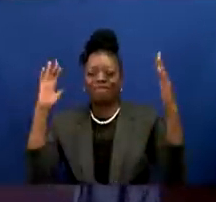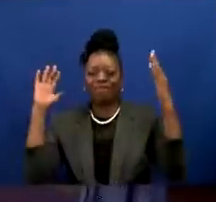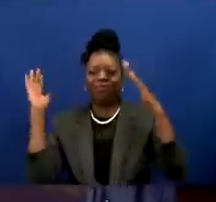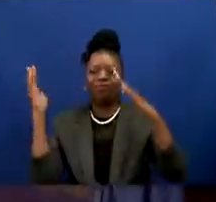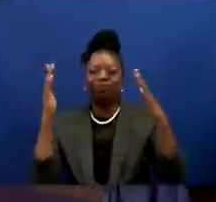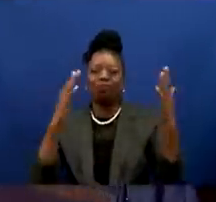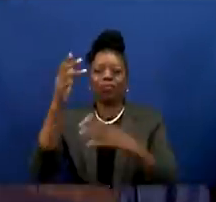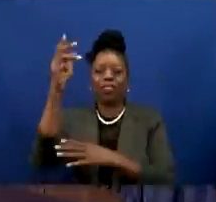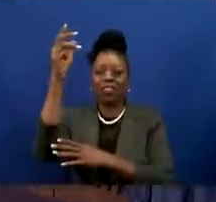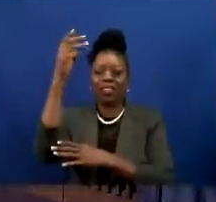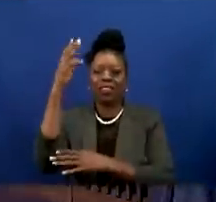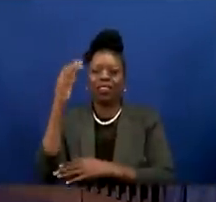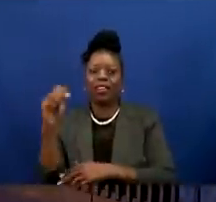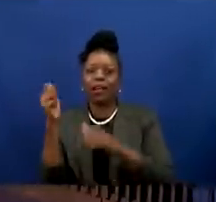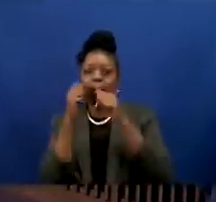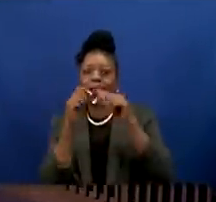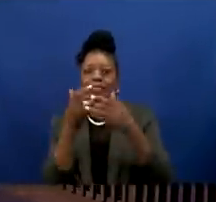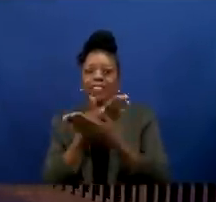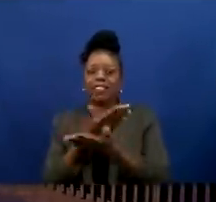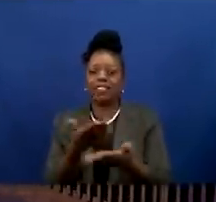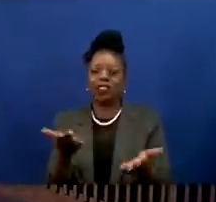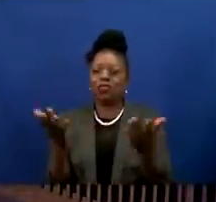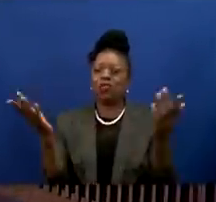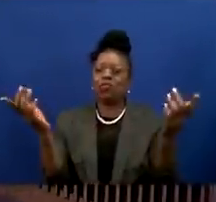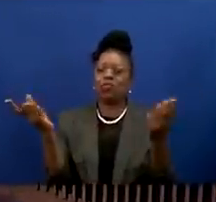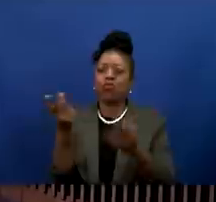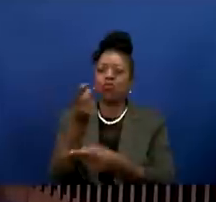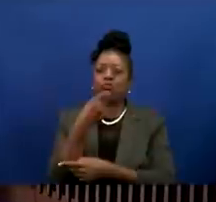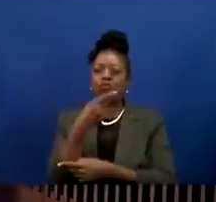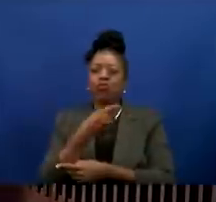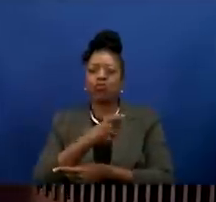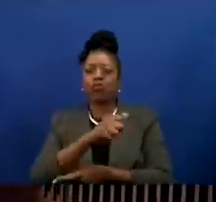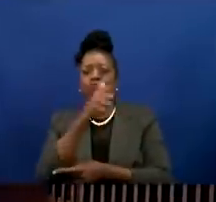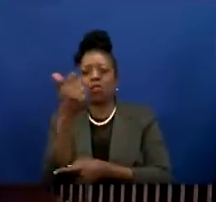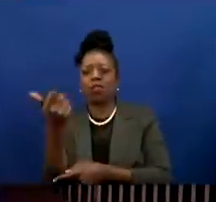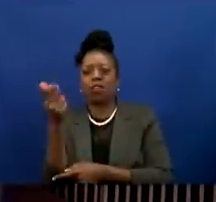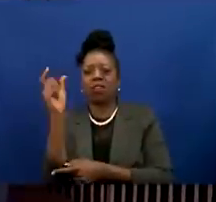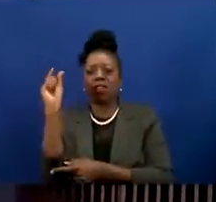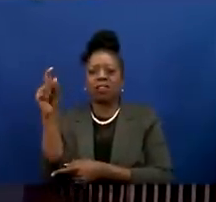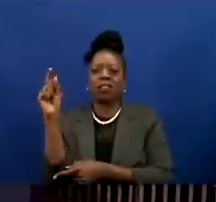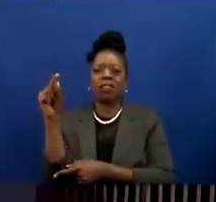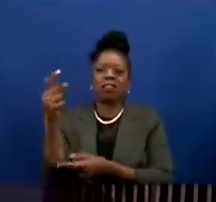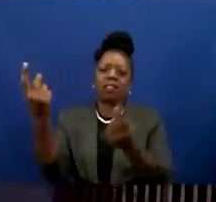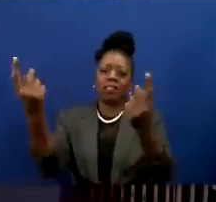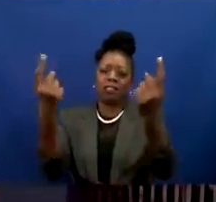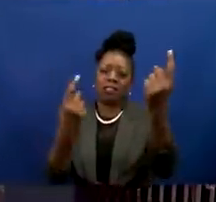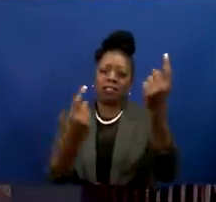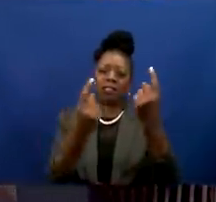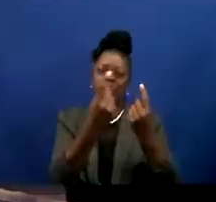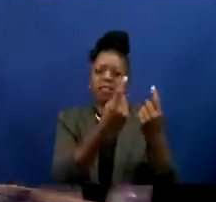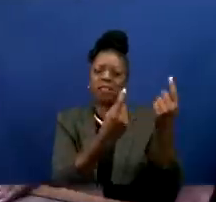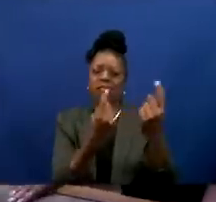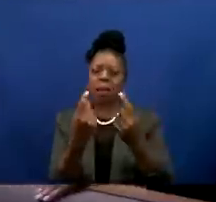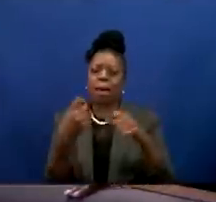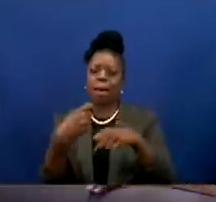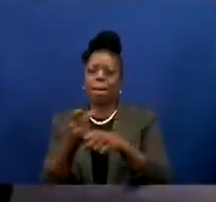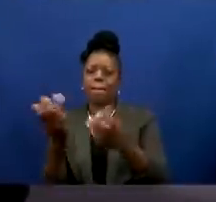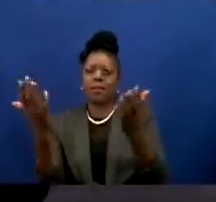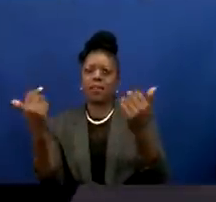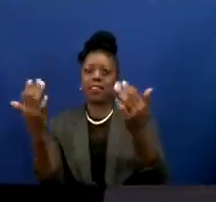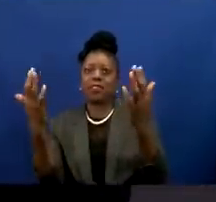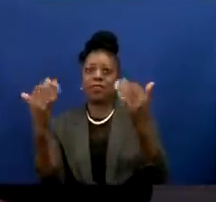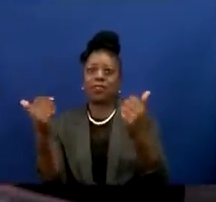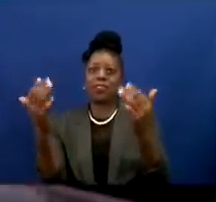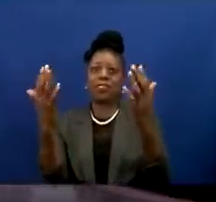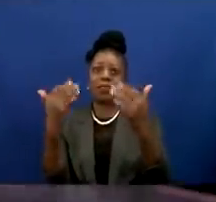God bless you. Who else needs to come? Who else needs to make your way? Come on, come